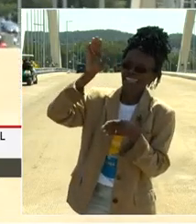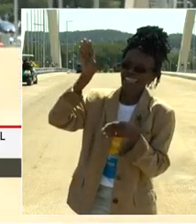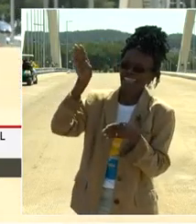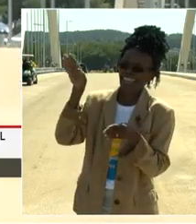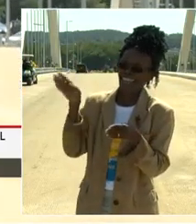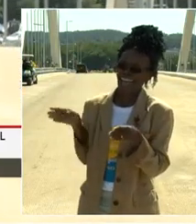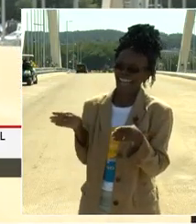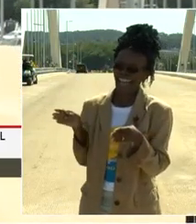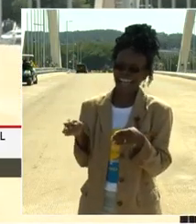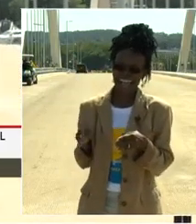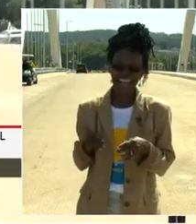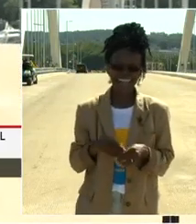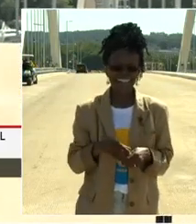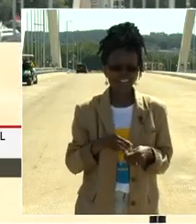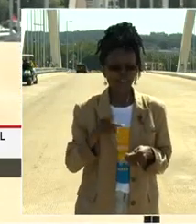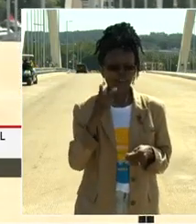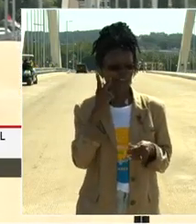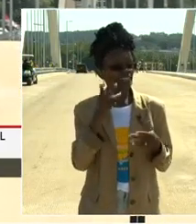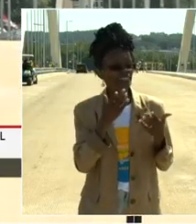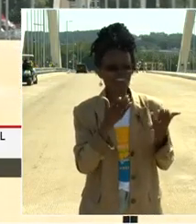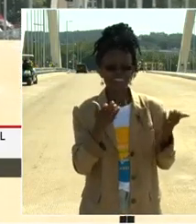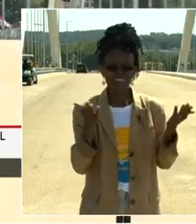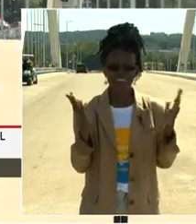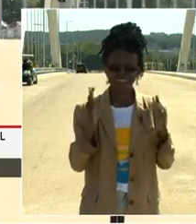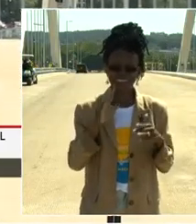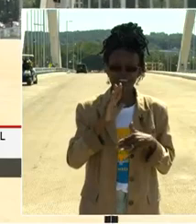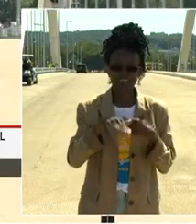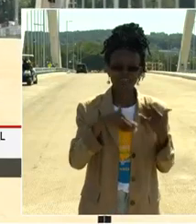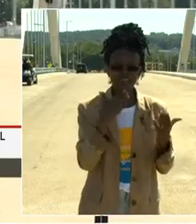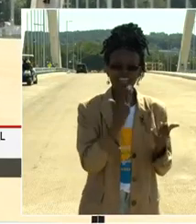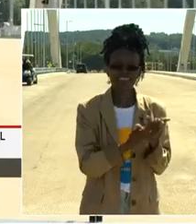to the state of Douglas Commonwealth.